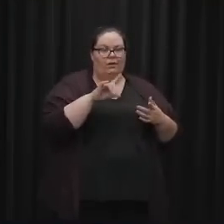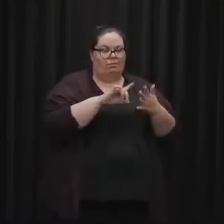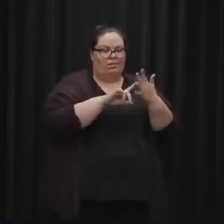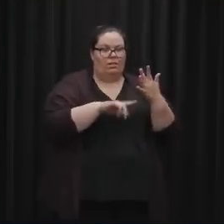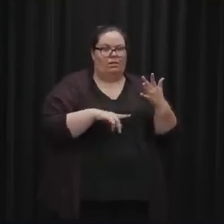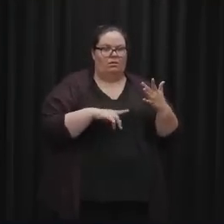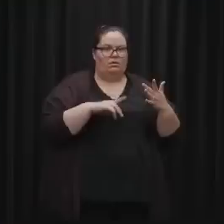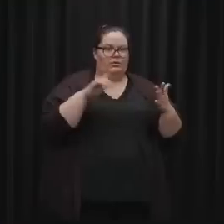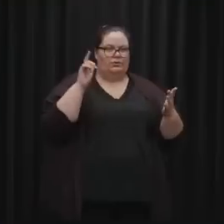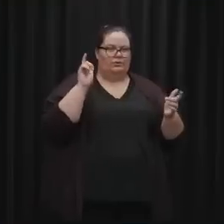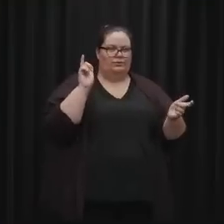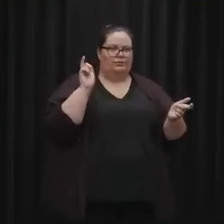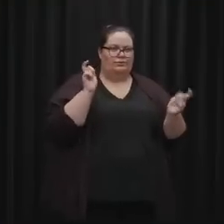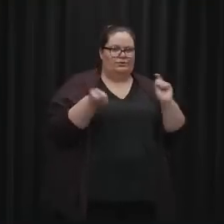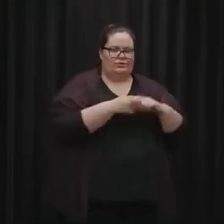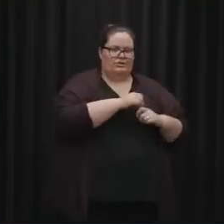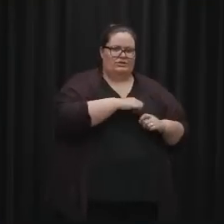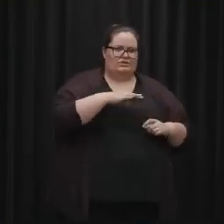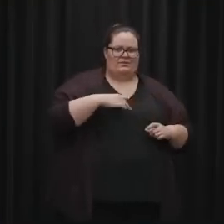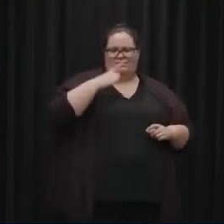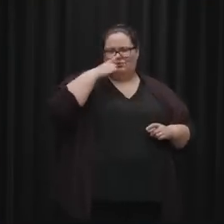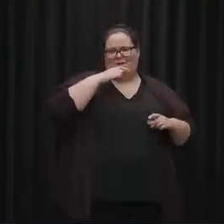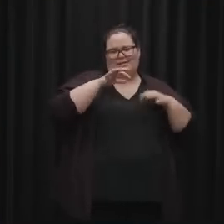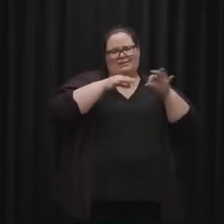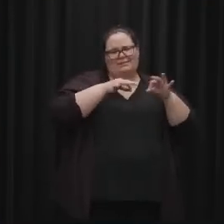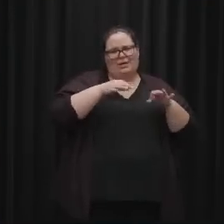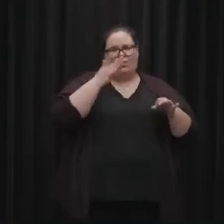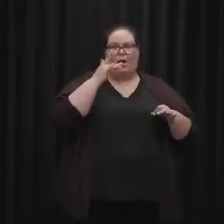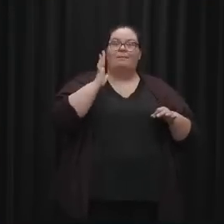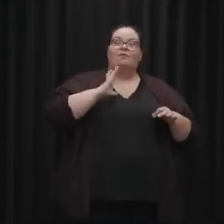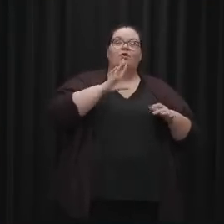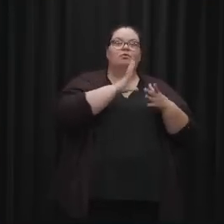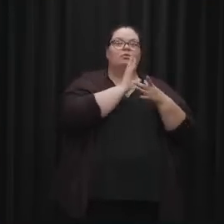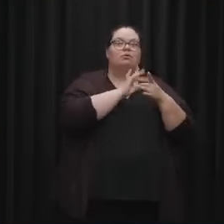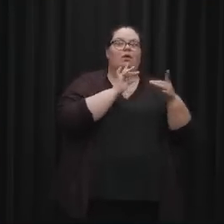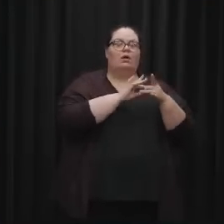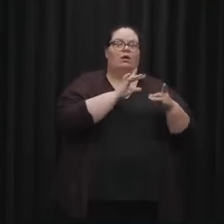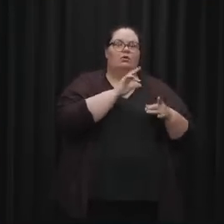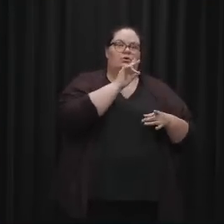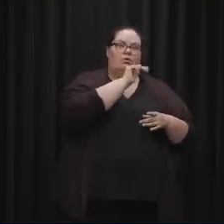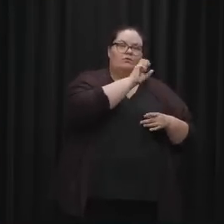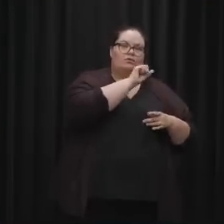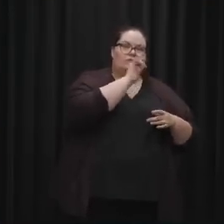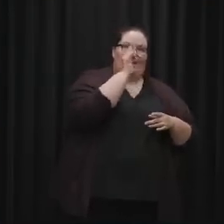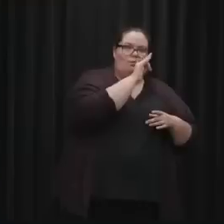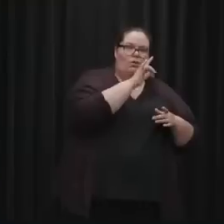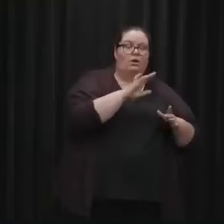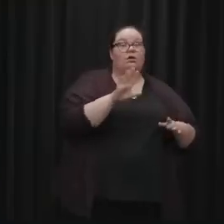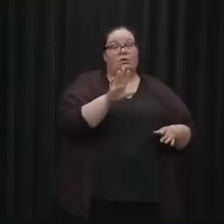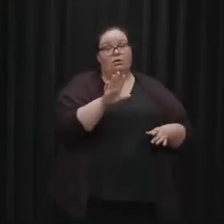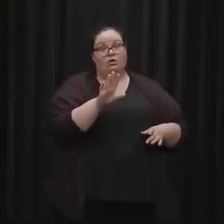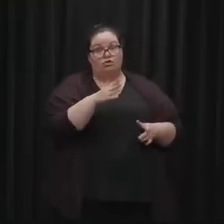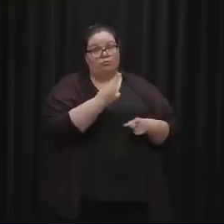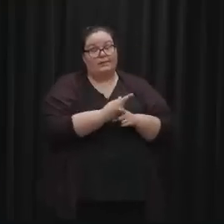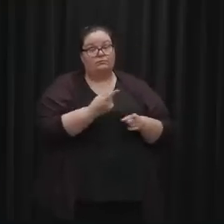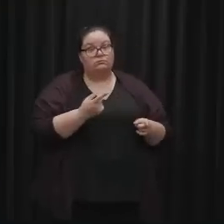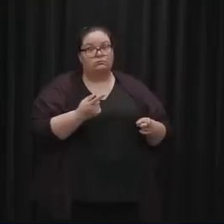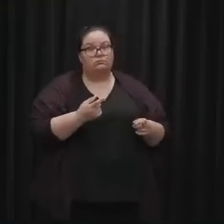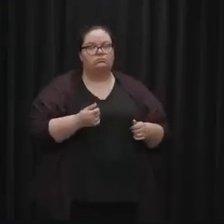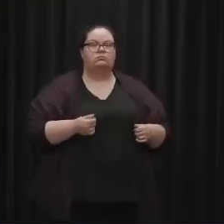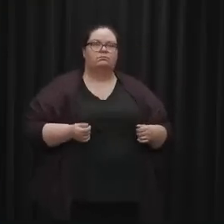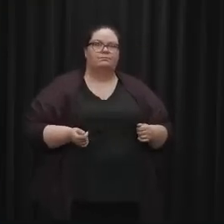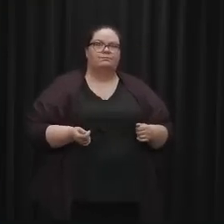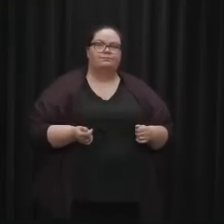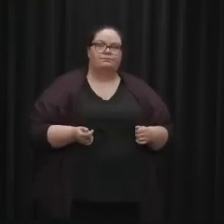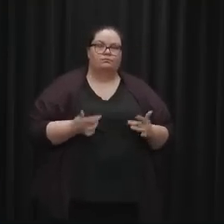Can you address those again, and do you feel any safer about that now? And you are correct. I